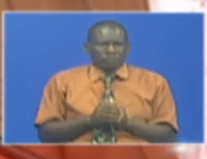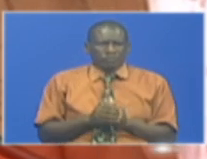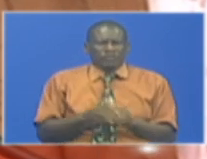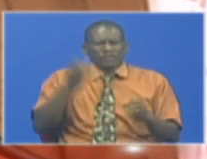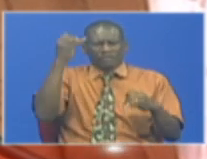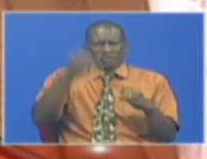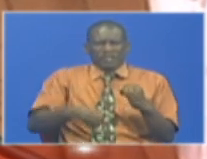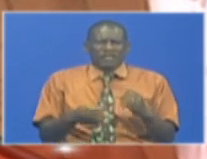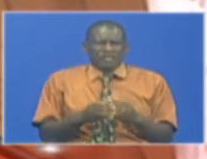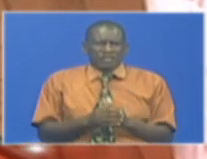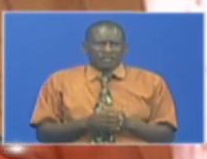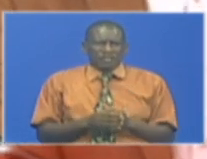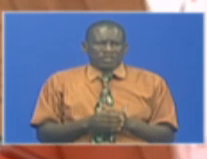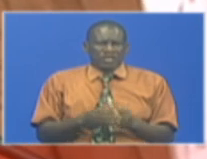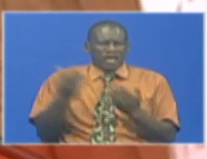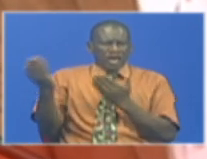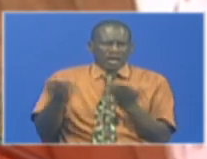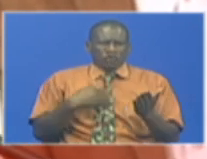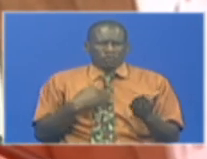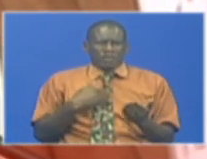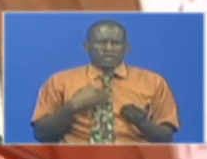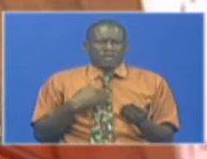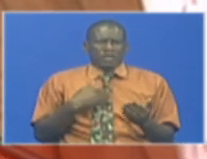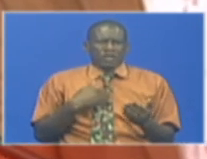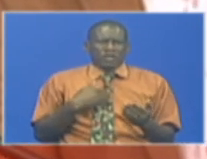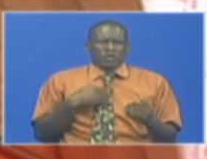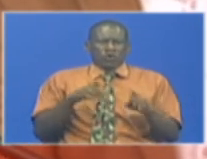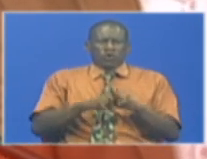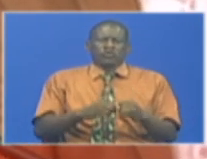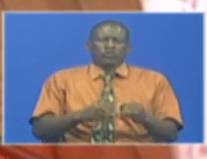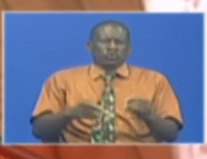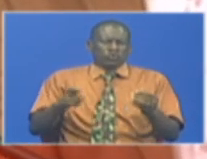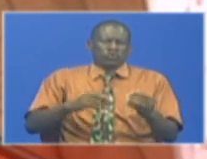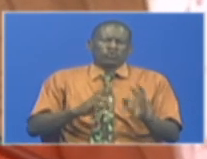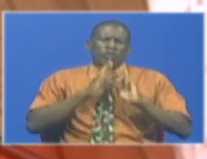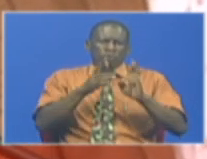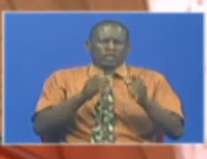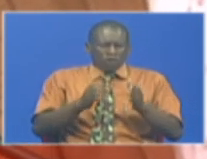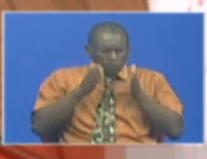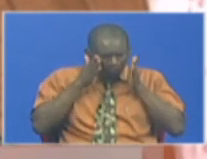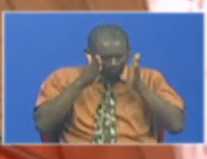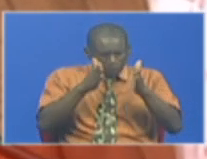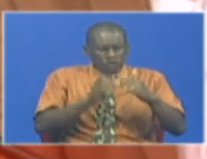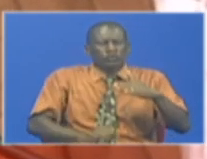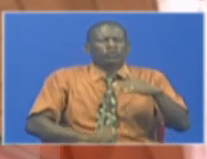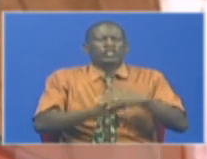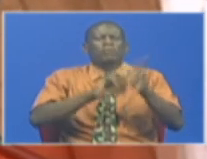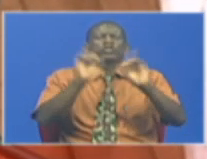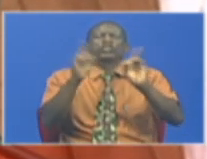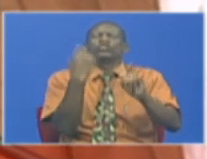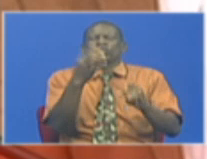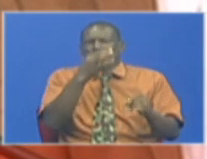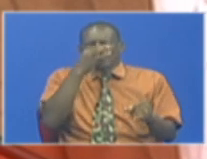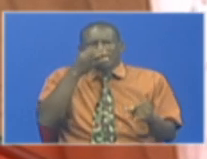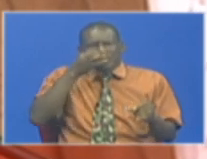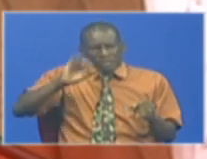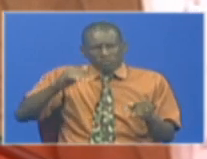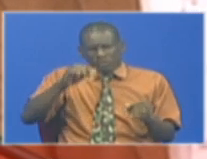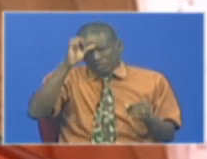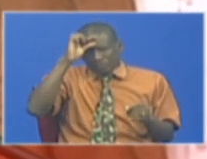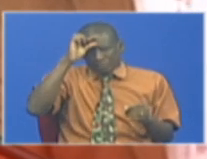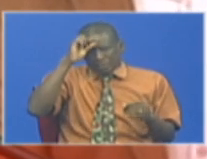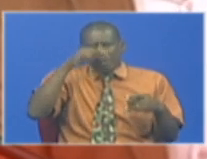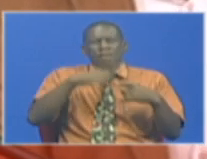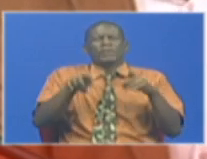Finally, allow me to reiterate our commitment to supporting not just the Nyeri County government, but